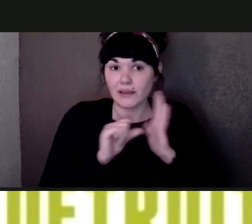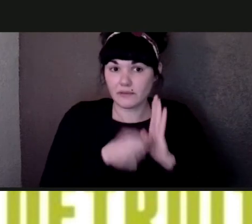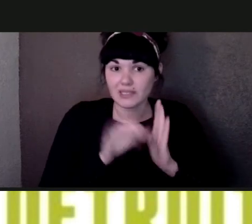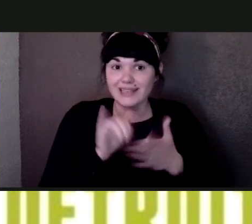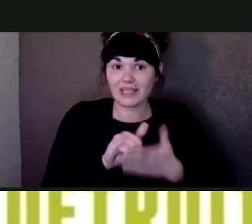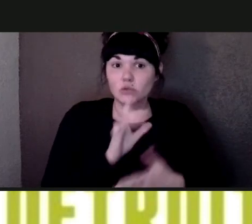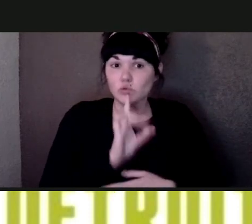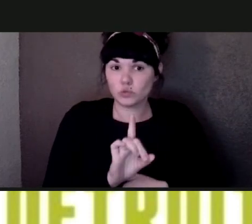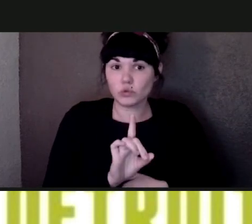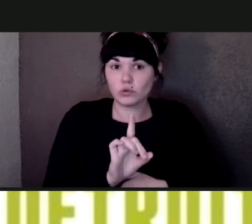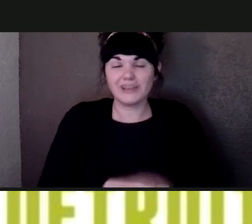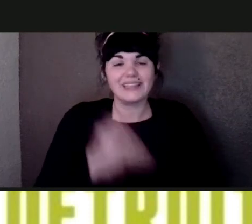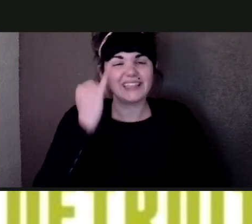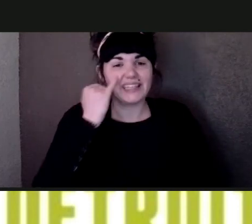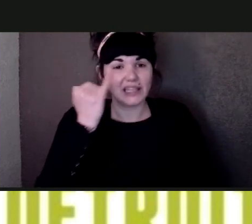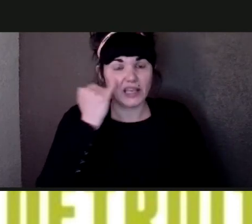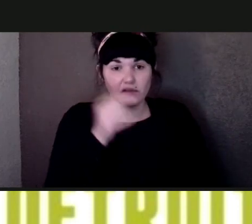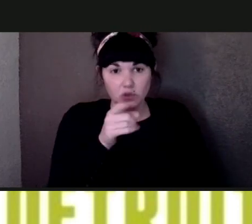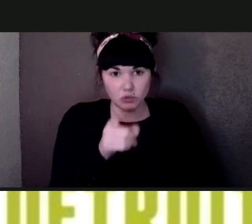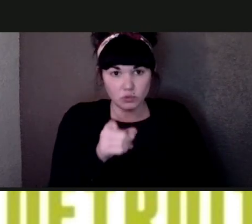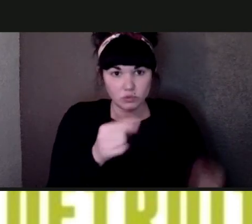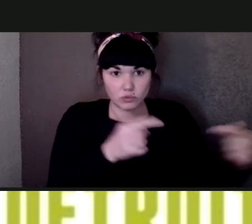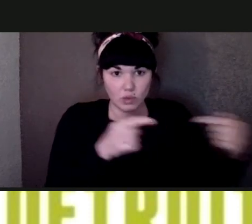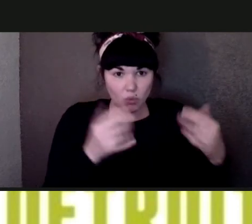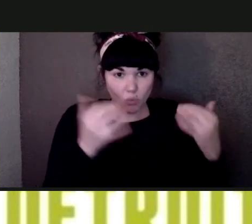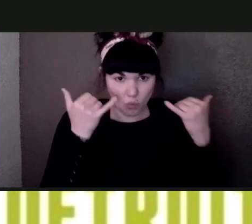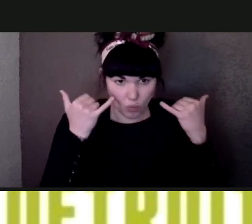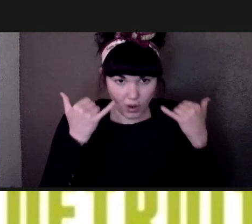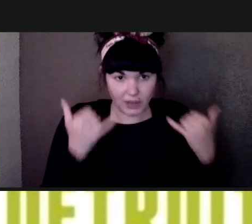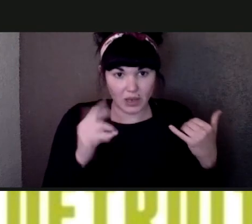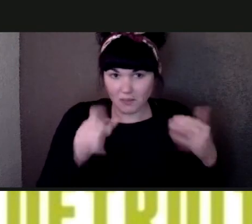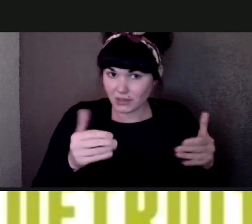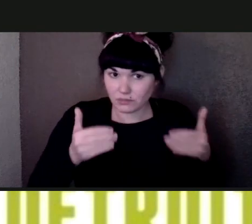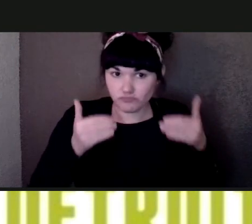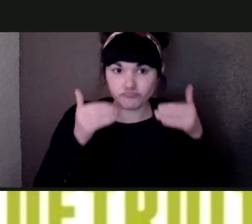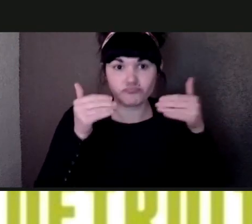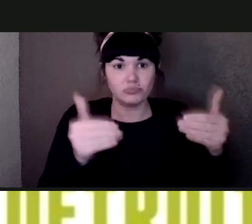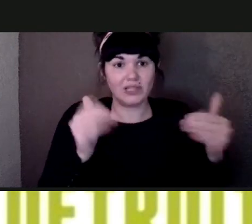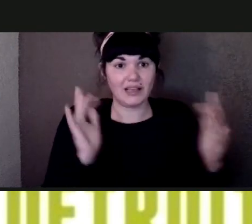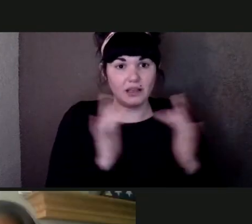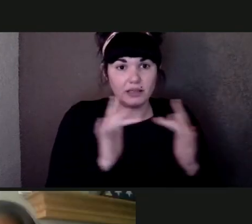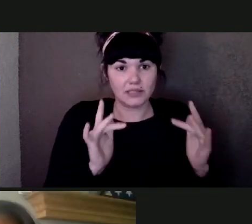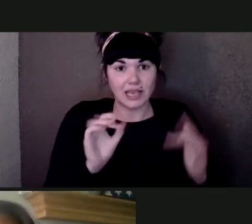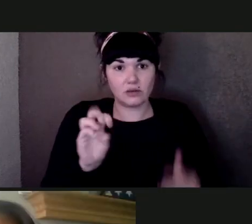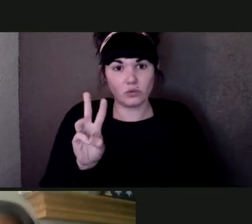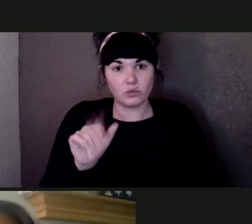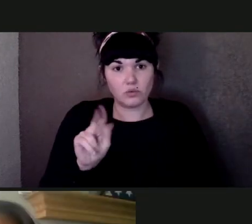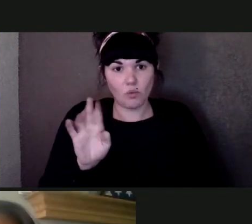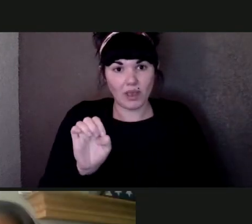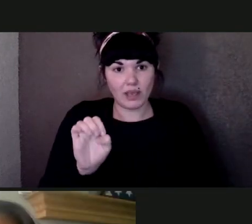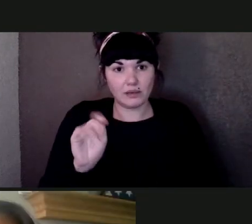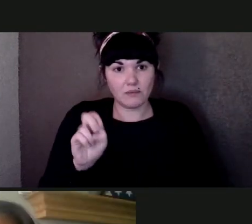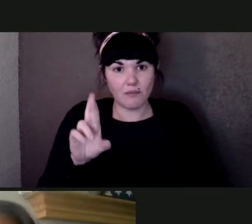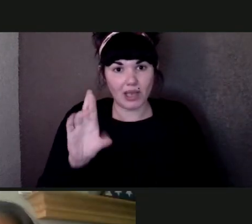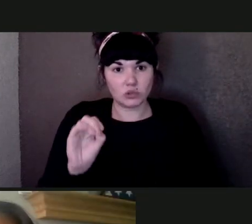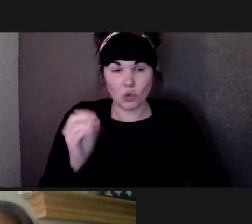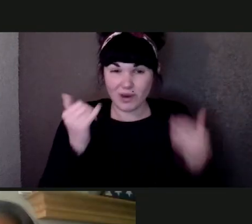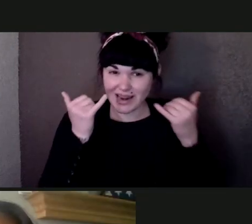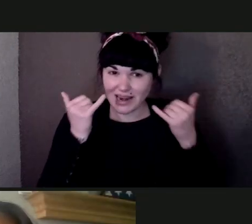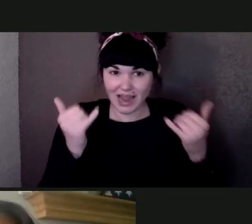they should reach out to Wayne Metro right now and not wait for the, the, the bills and the